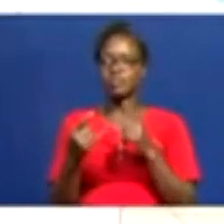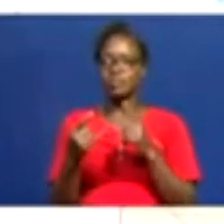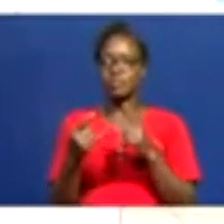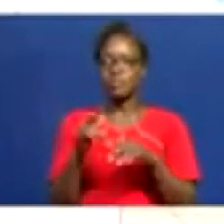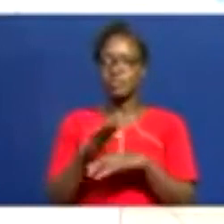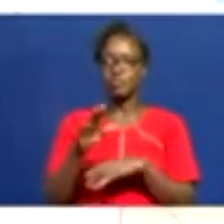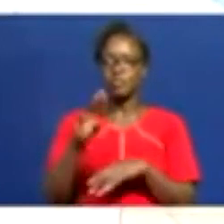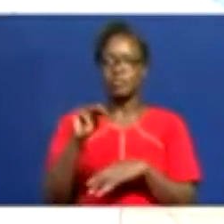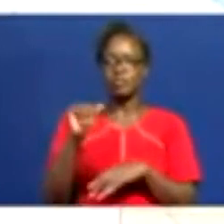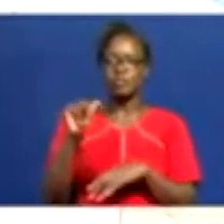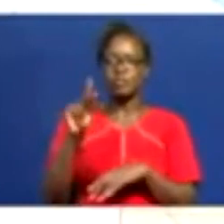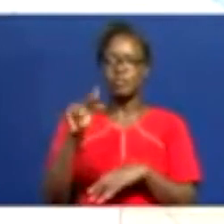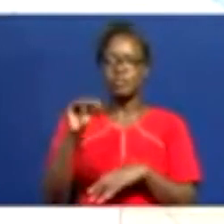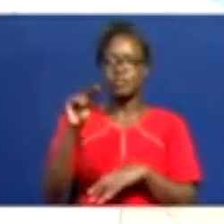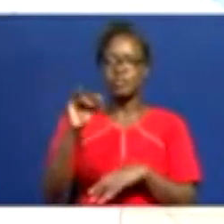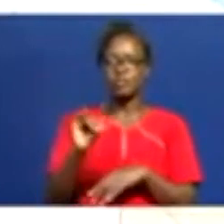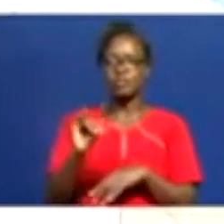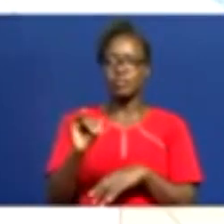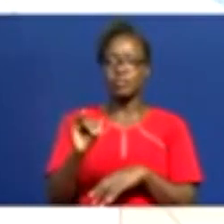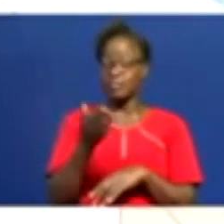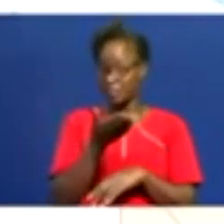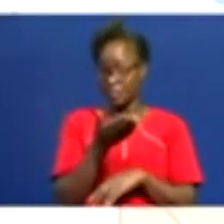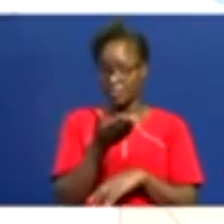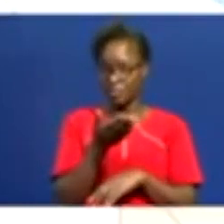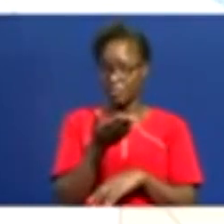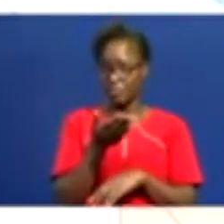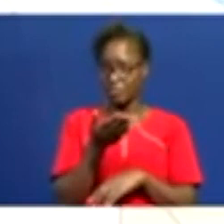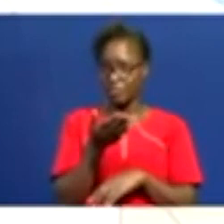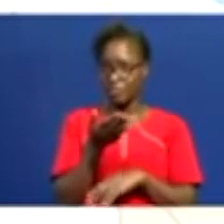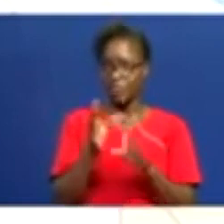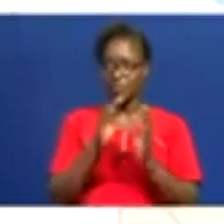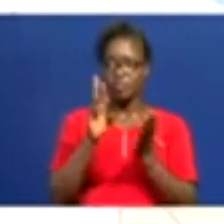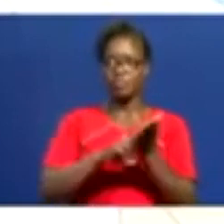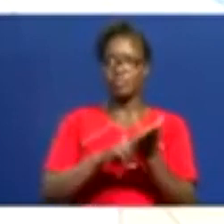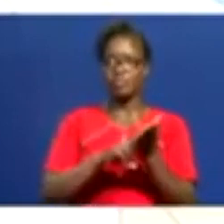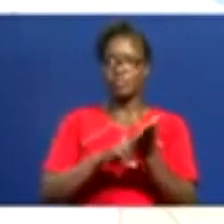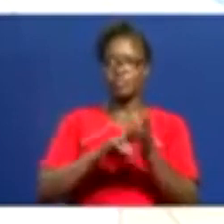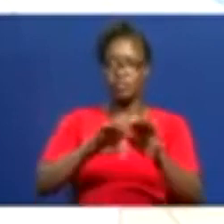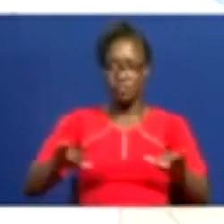to Makini and at Makini I got the world record of butterfly.